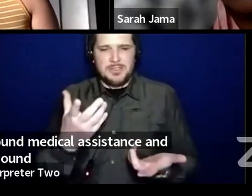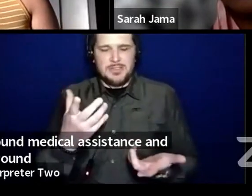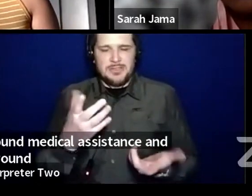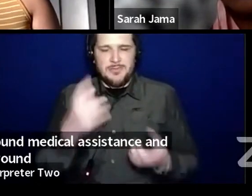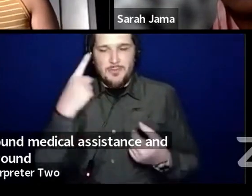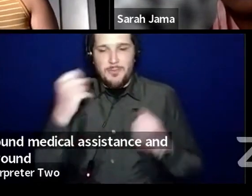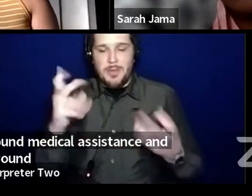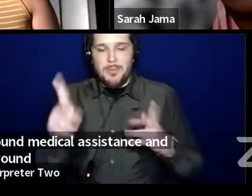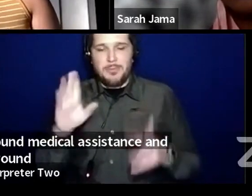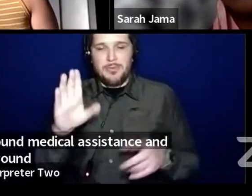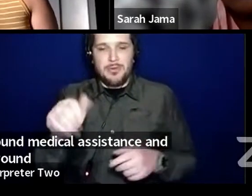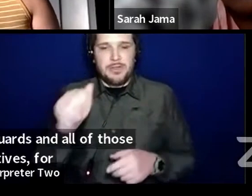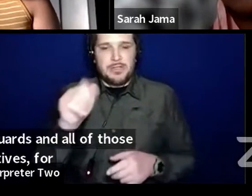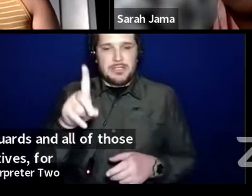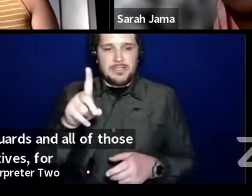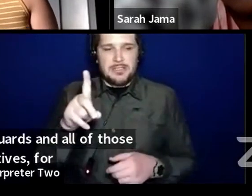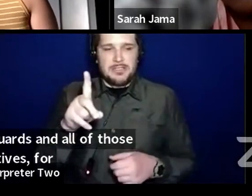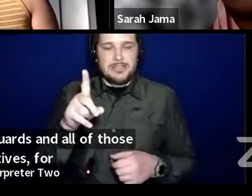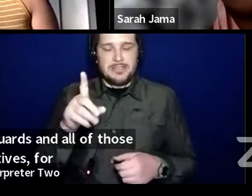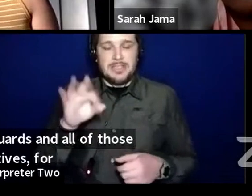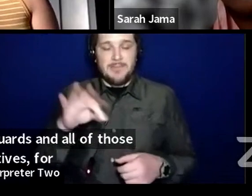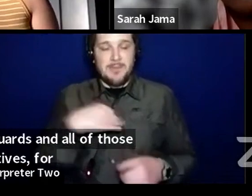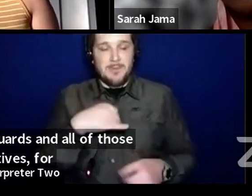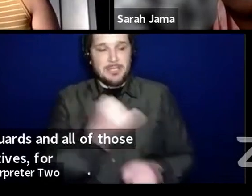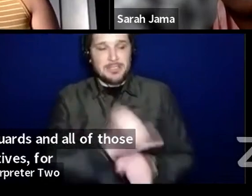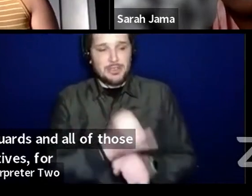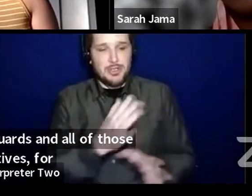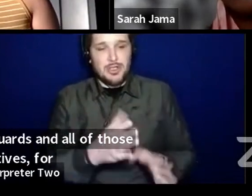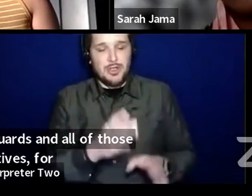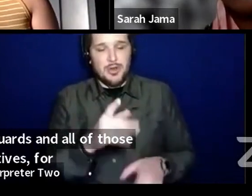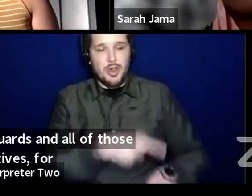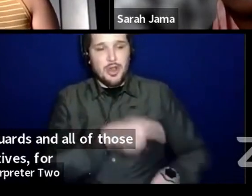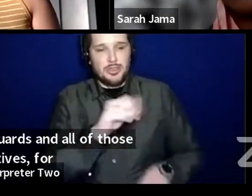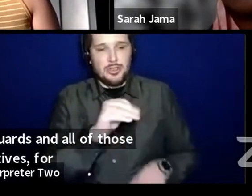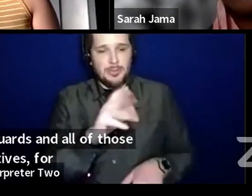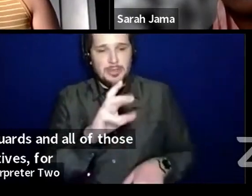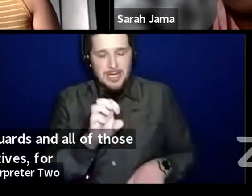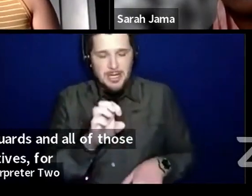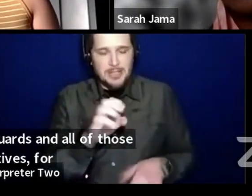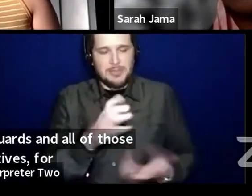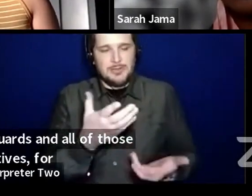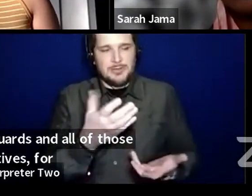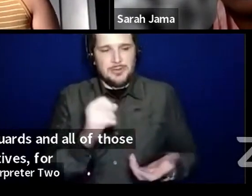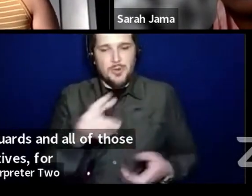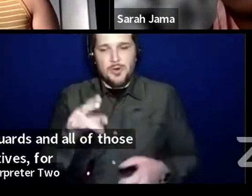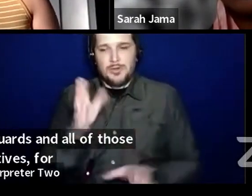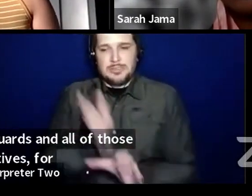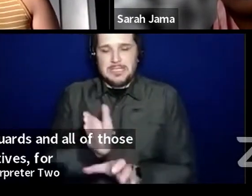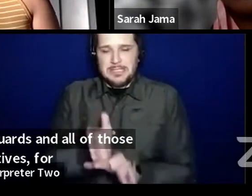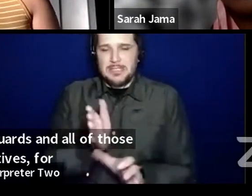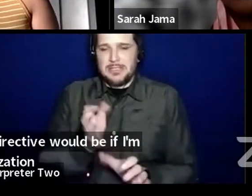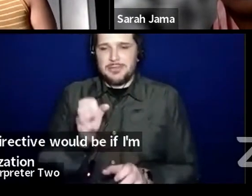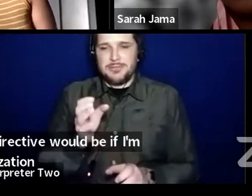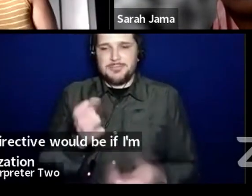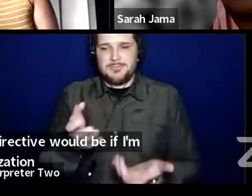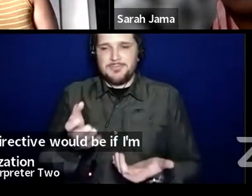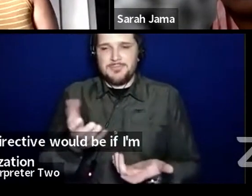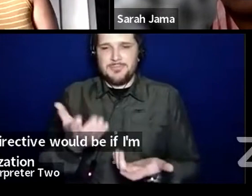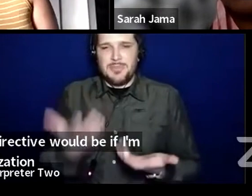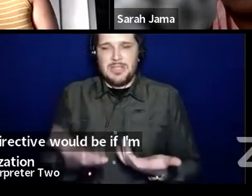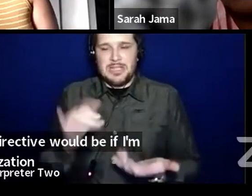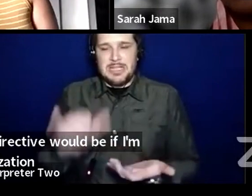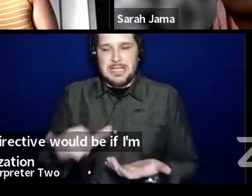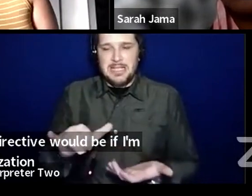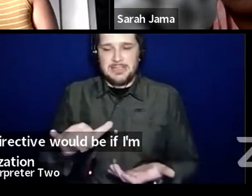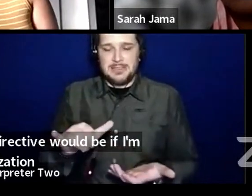I'm institutionalized into long-term care, or if I'm institutionalized into psychiatric setting, then that's like